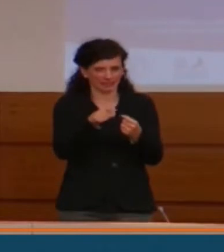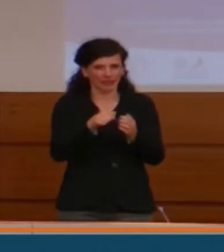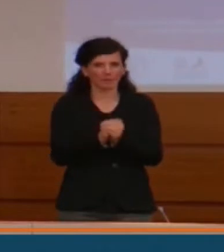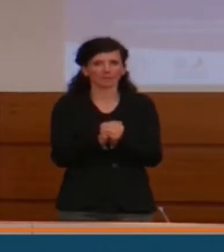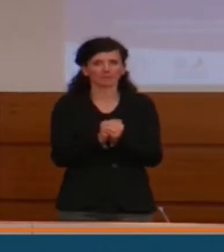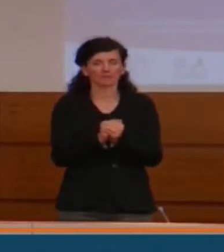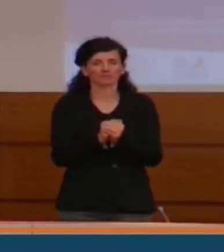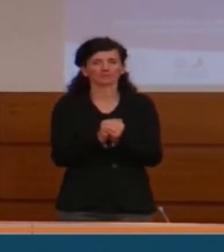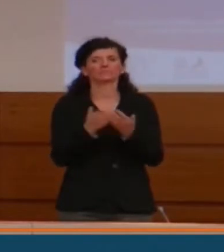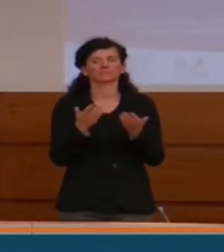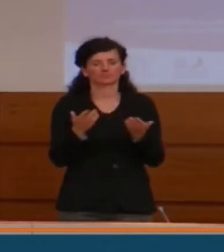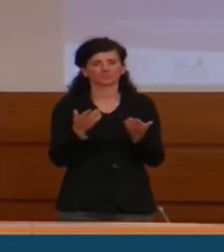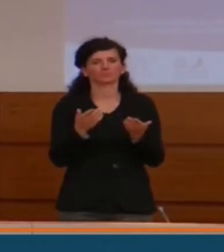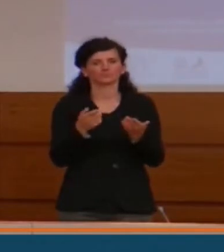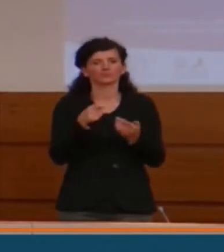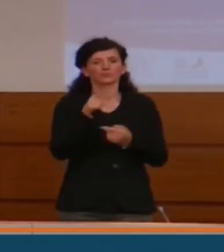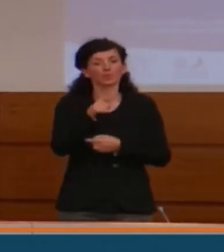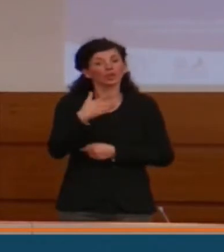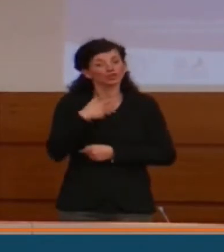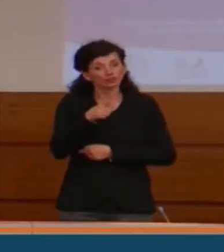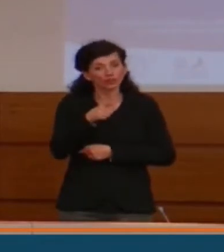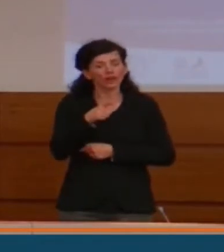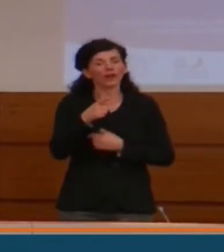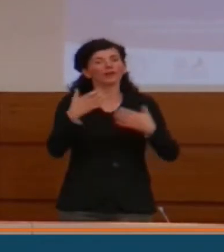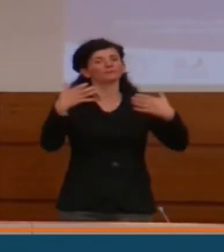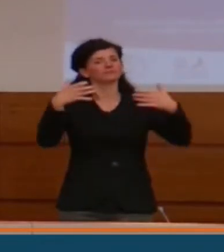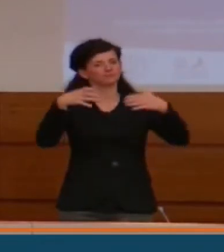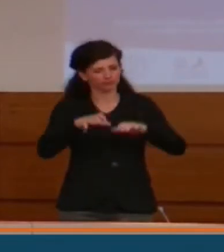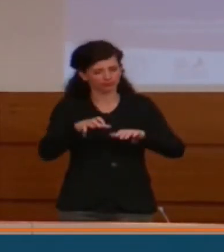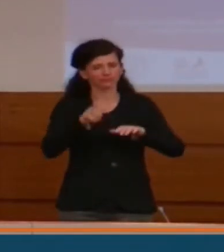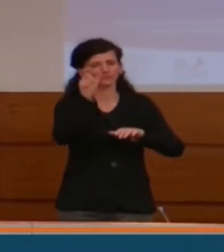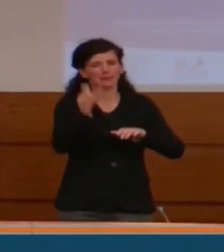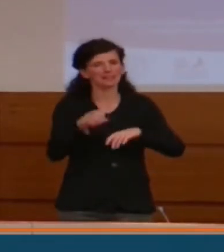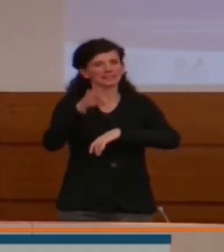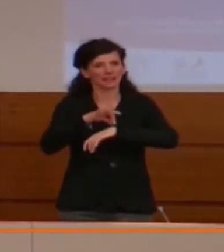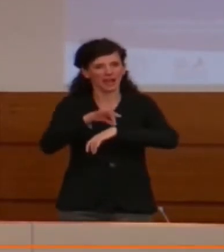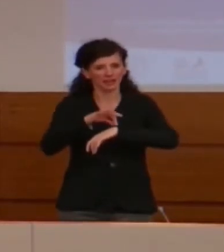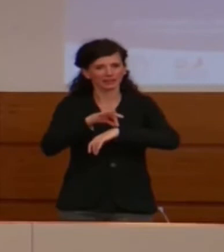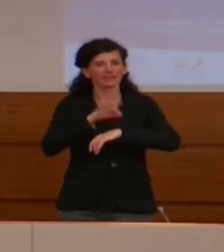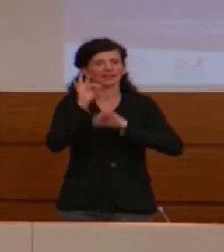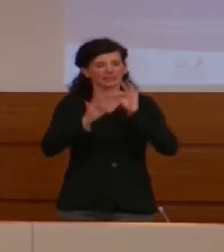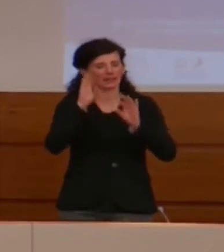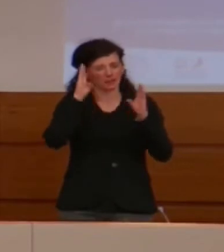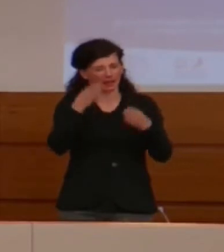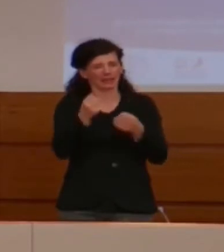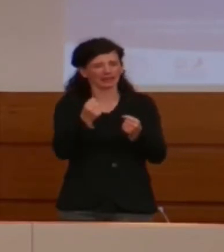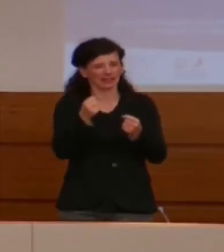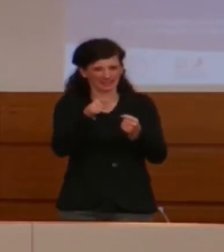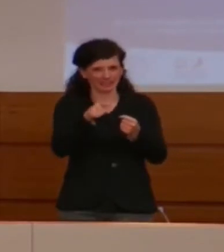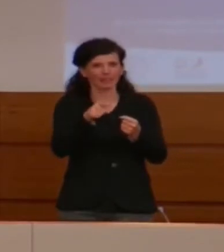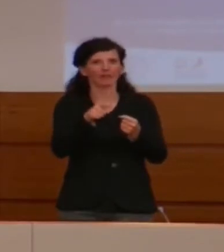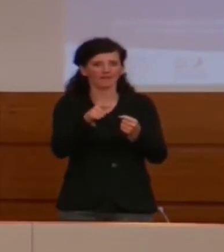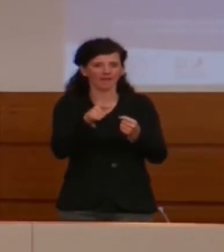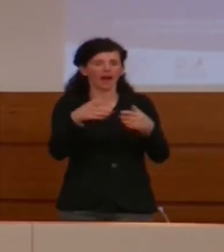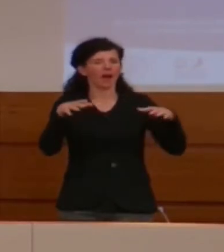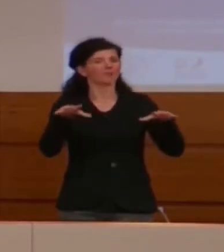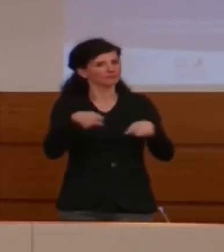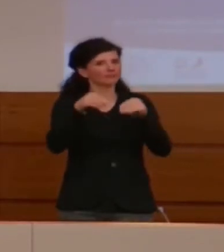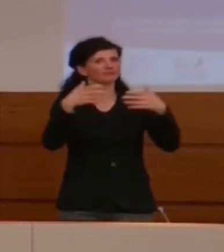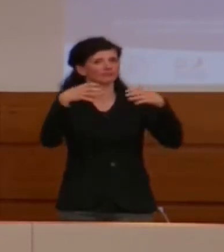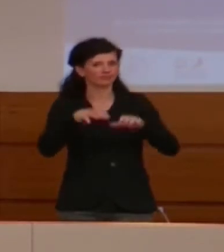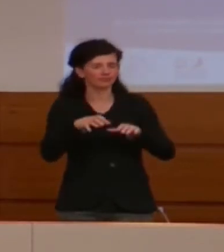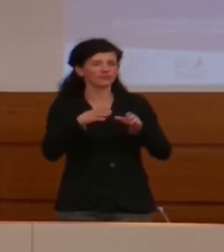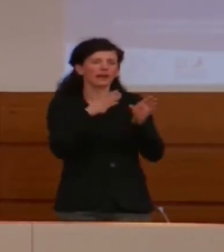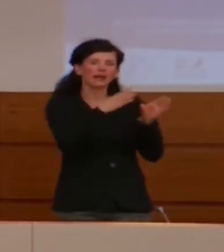and hospitalization wards still needs to be underlined. The number of patients in the intensive care unit decreased today, compared to yesterday,